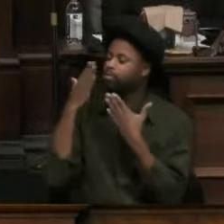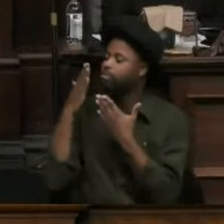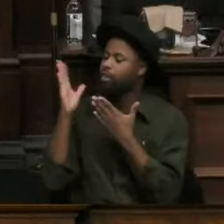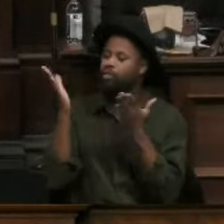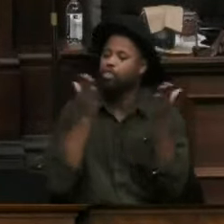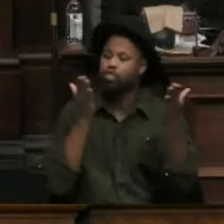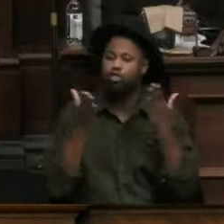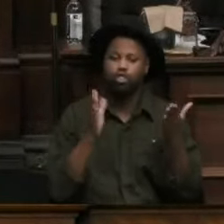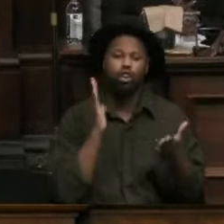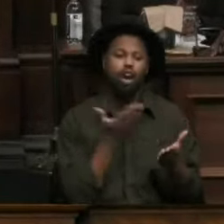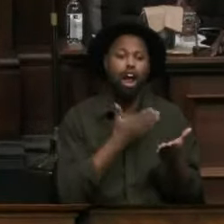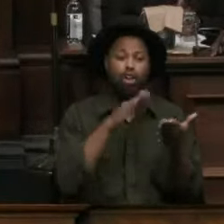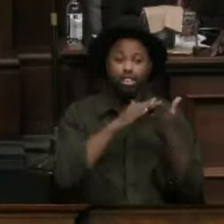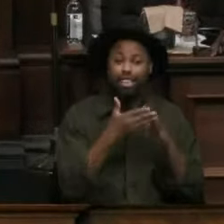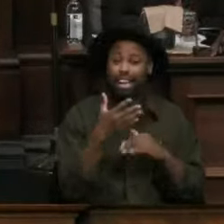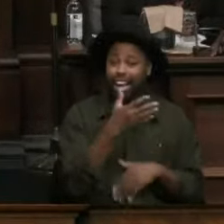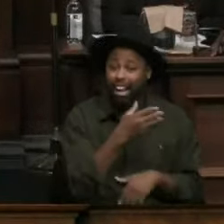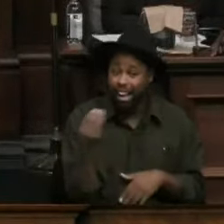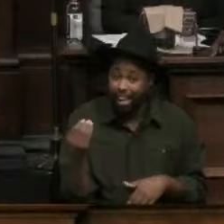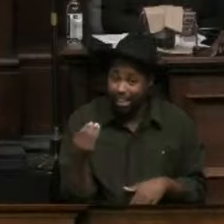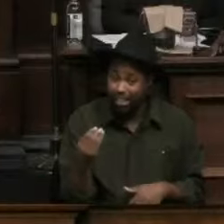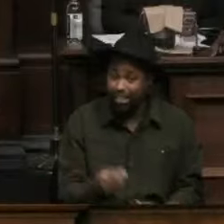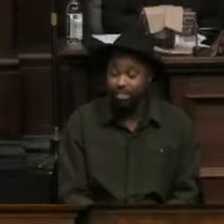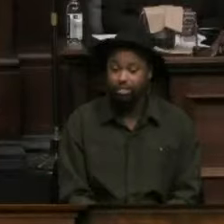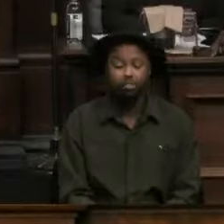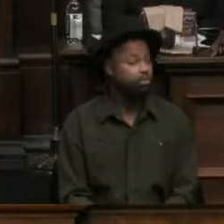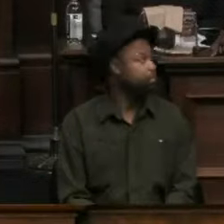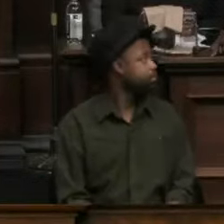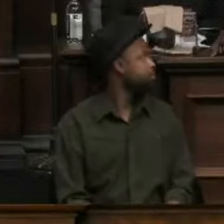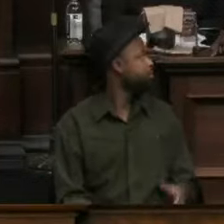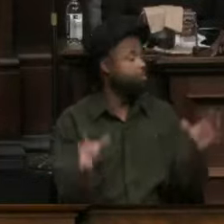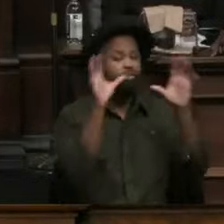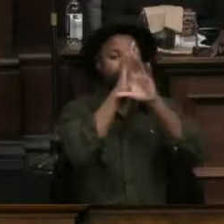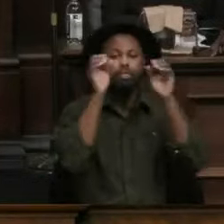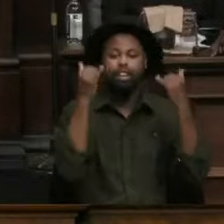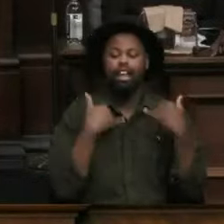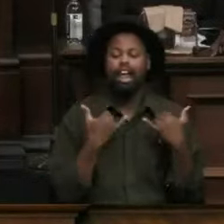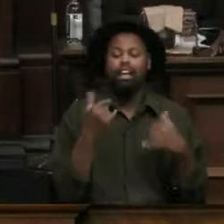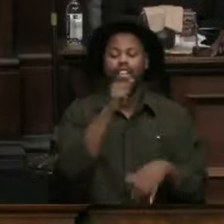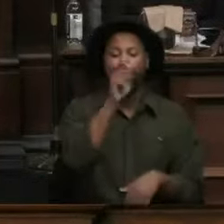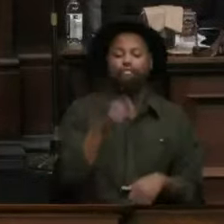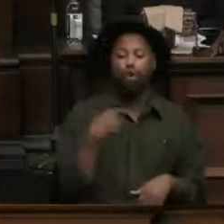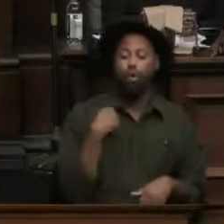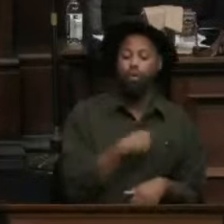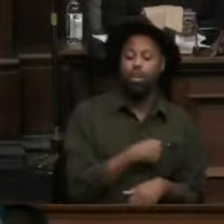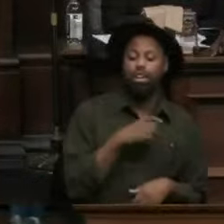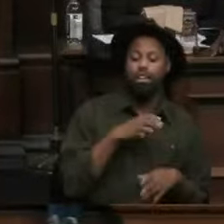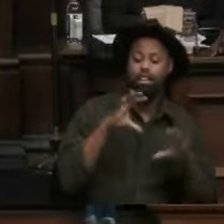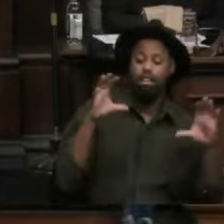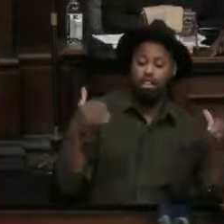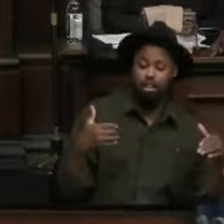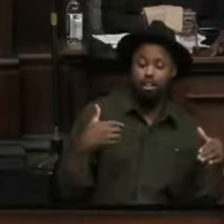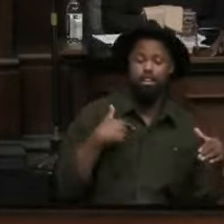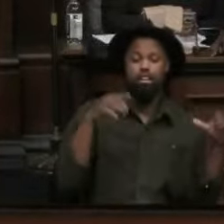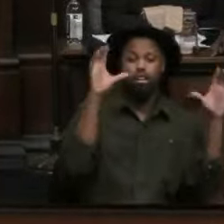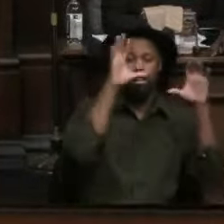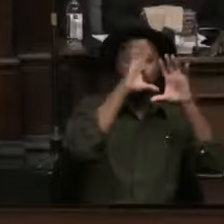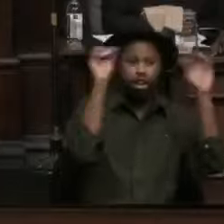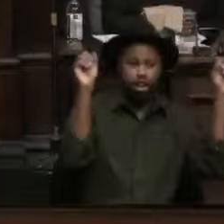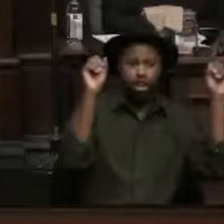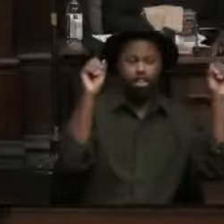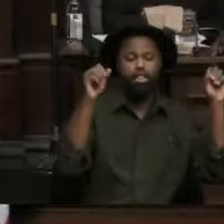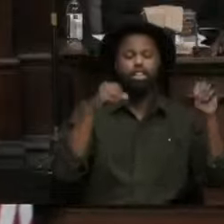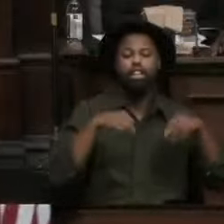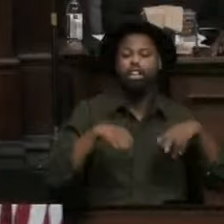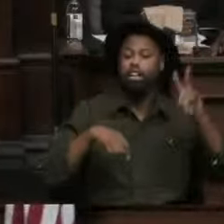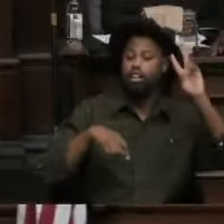his service to our city, and now, therefore, we, Council President Miguel A. Melendez Jr., Council Vice